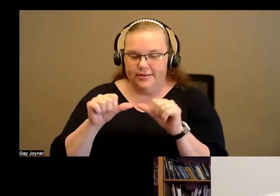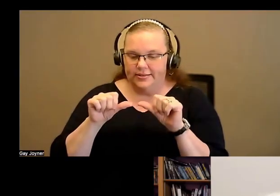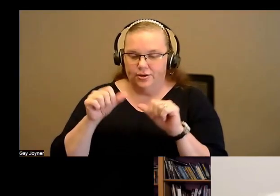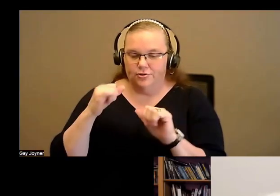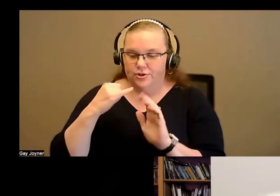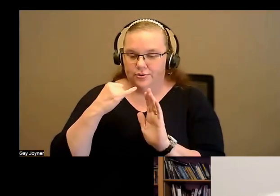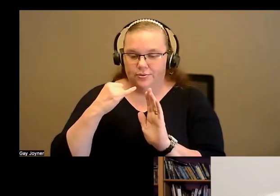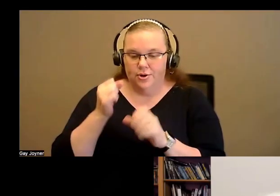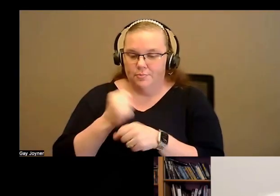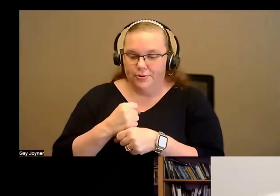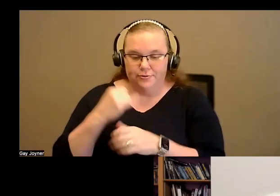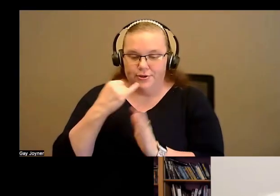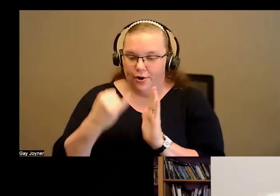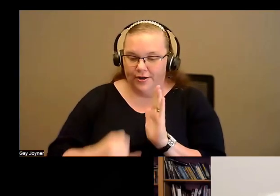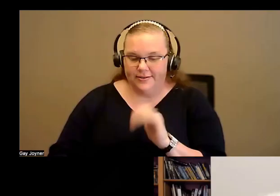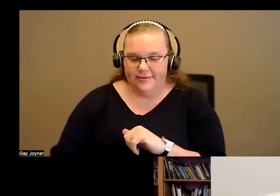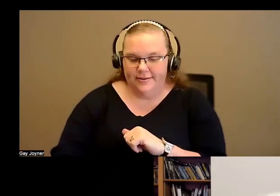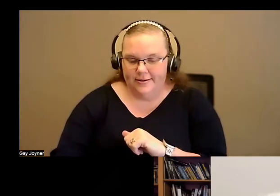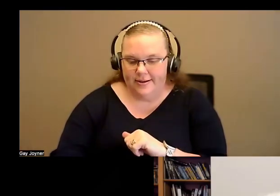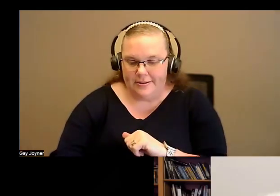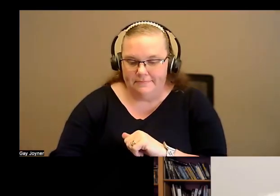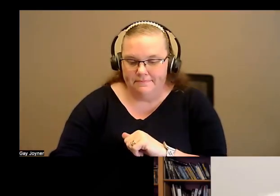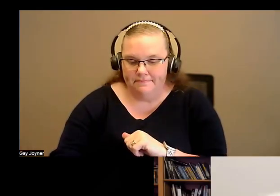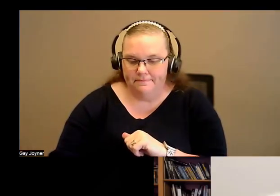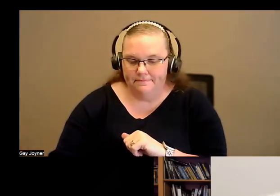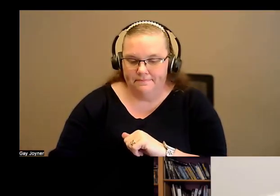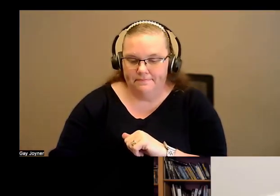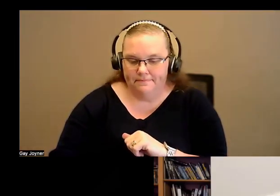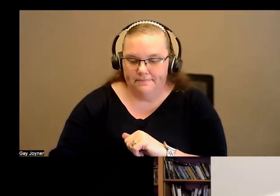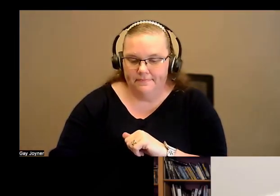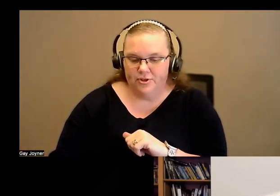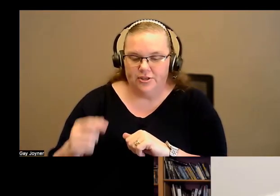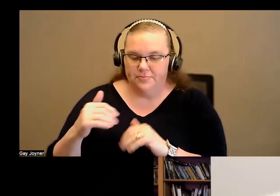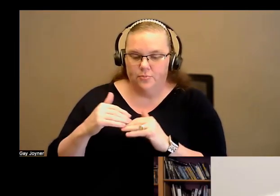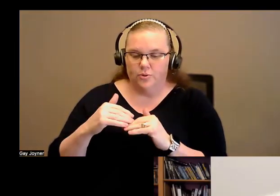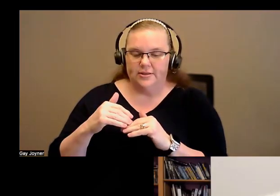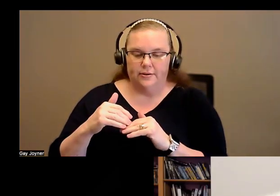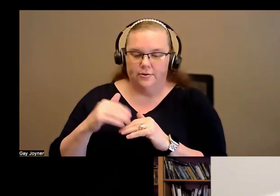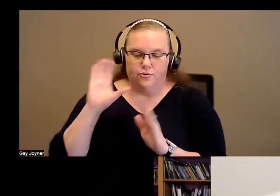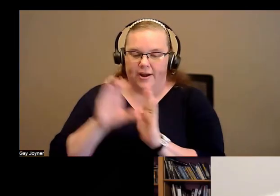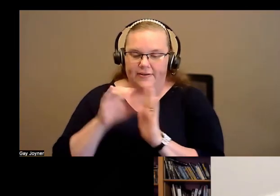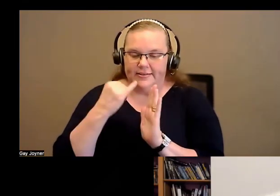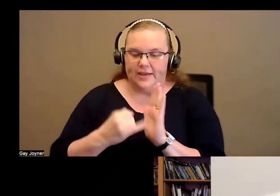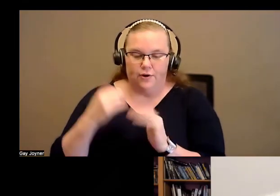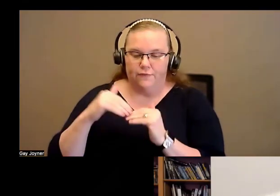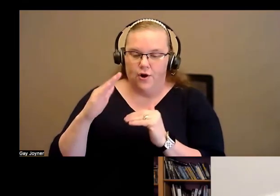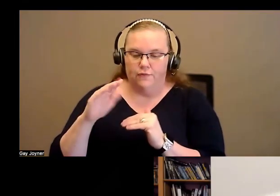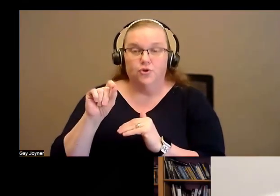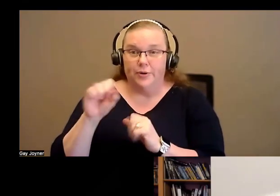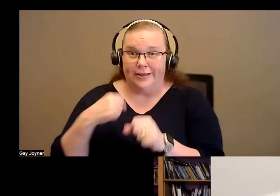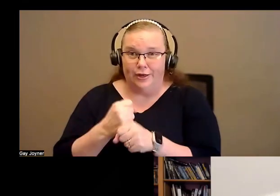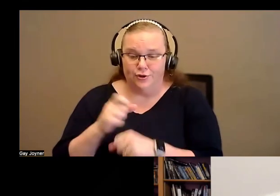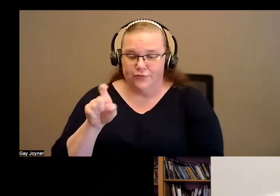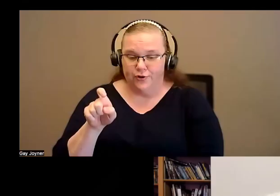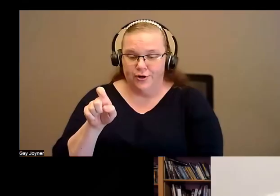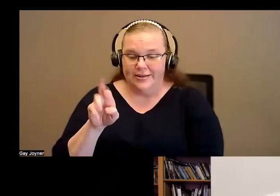still continues to produce art. Um, she was a graphic designer for over